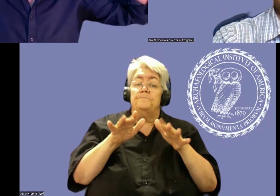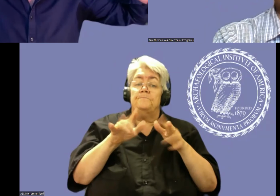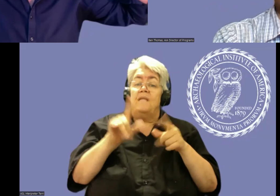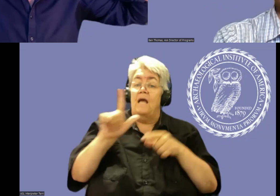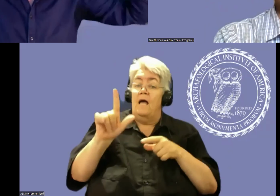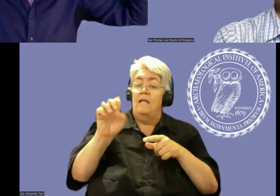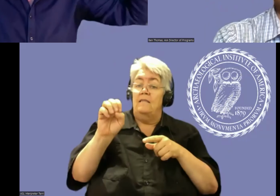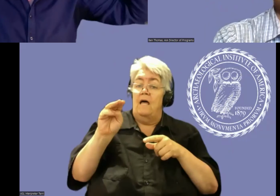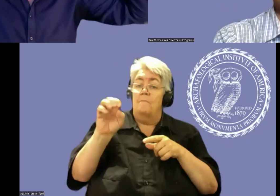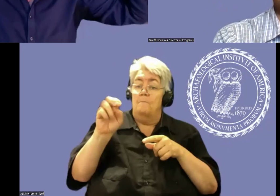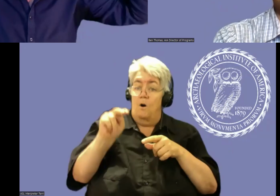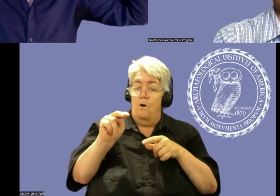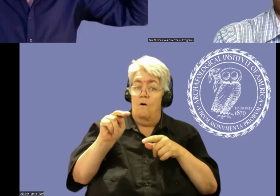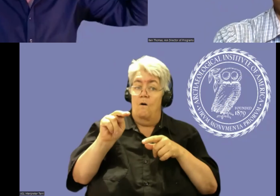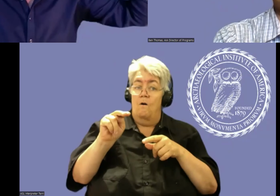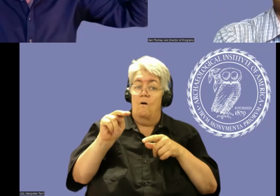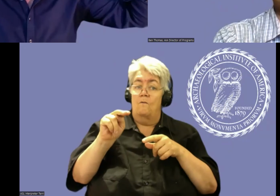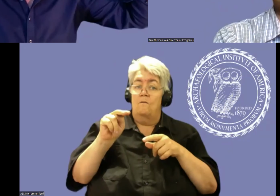heritage, uh,